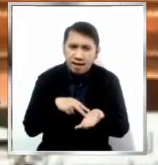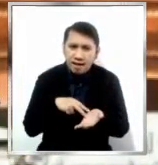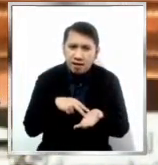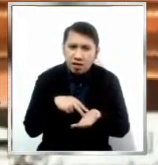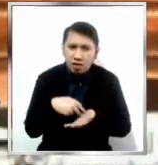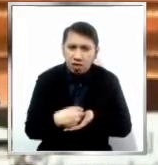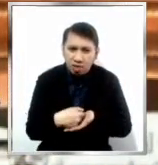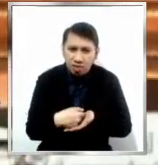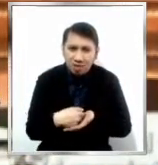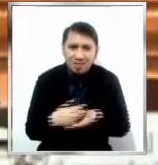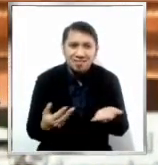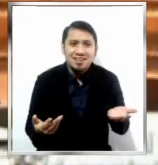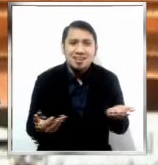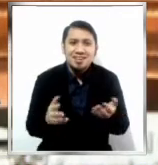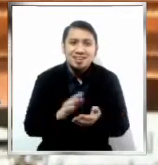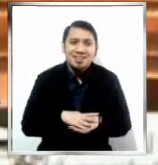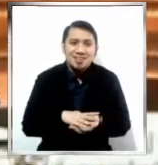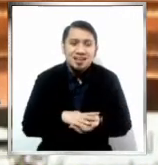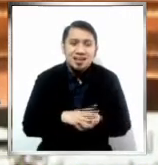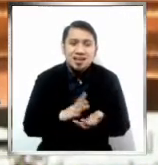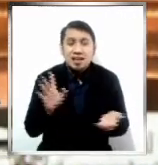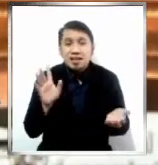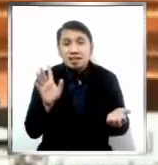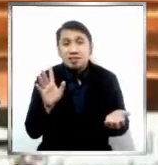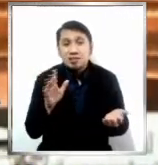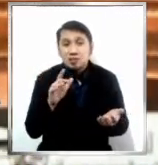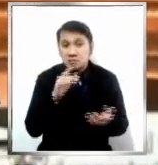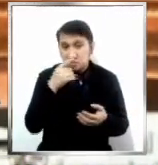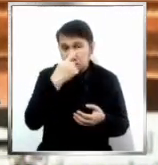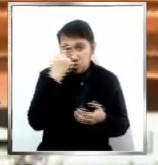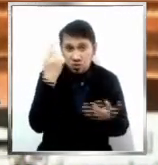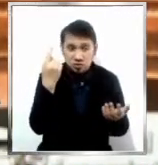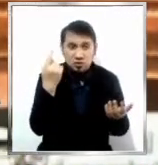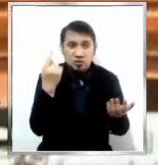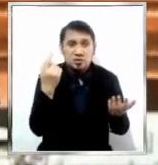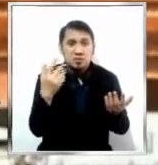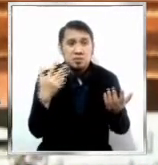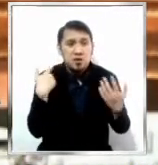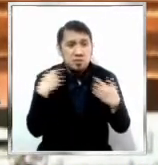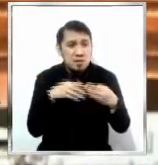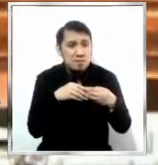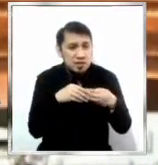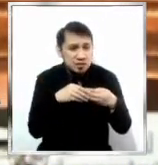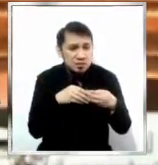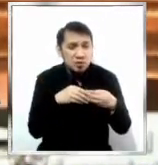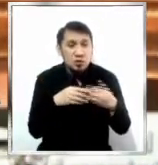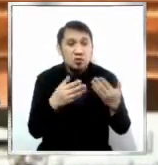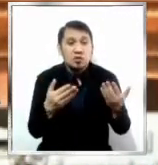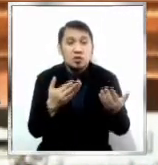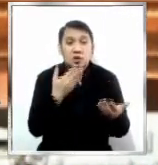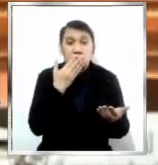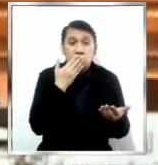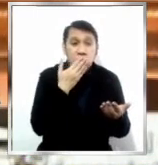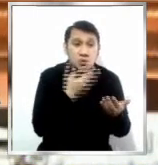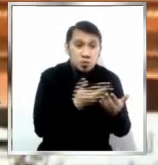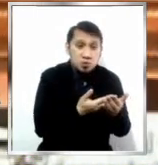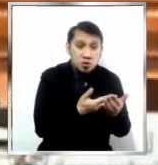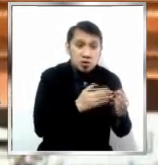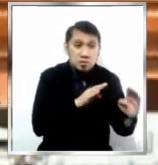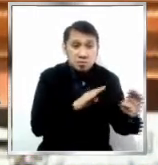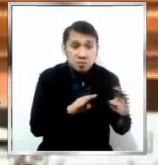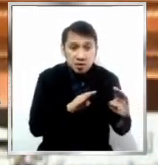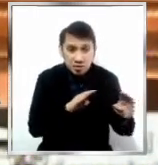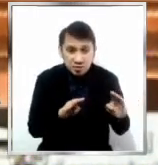Kasi sa good behavior, kailan i-compute mo sa lahat, detained